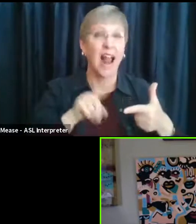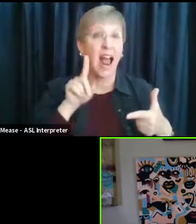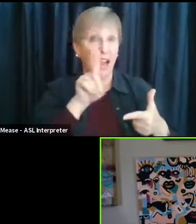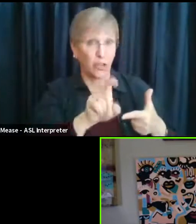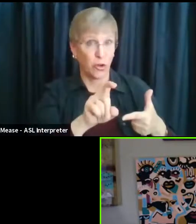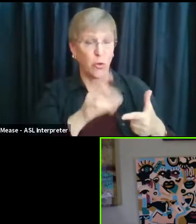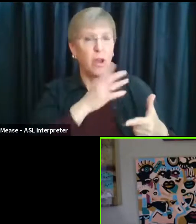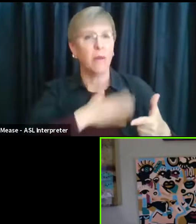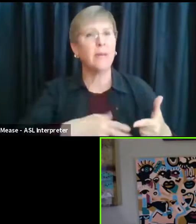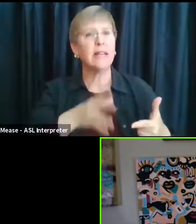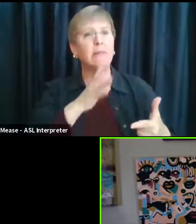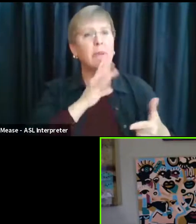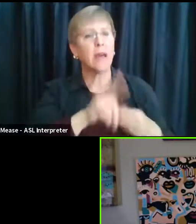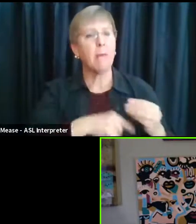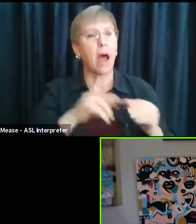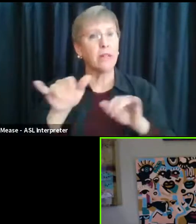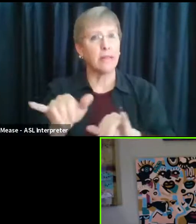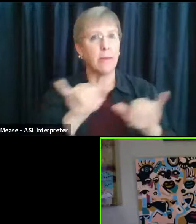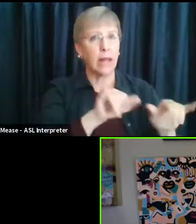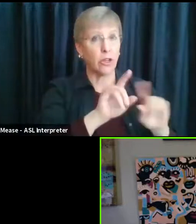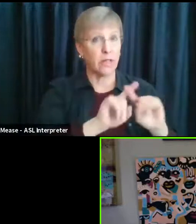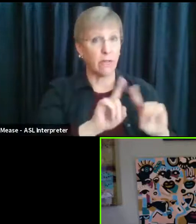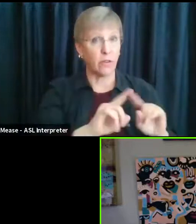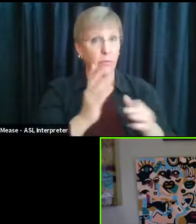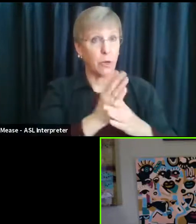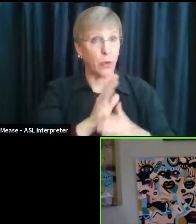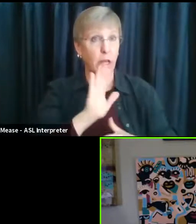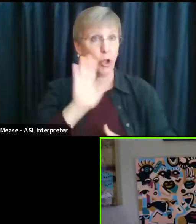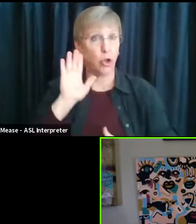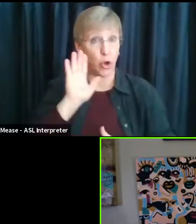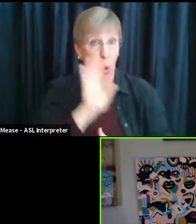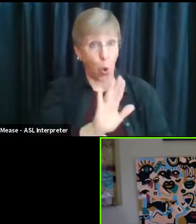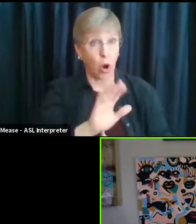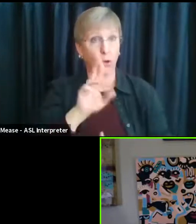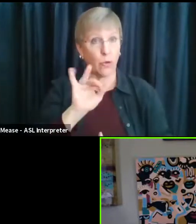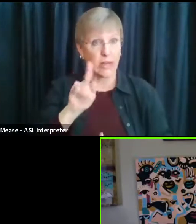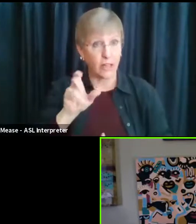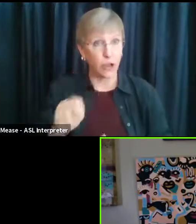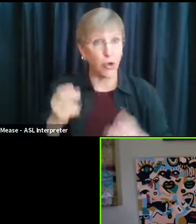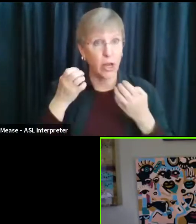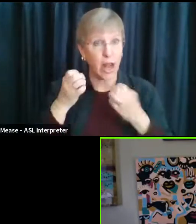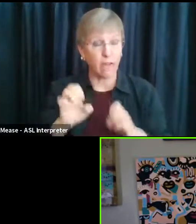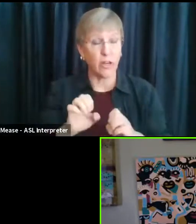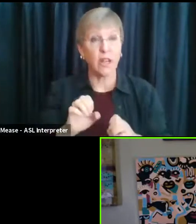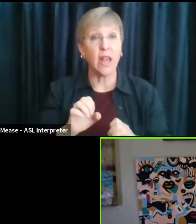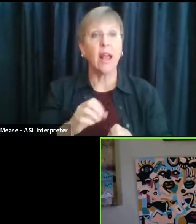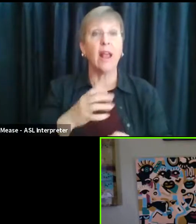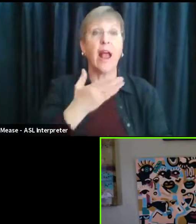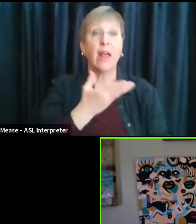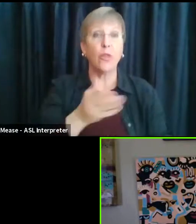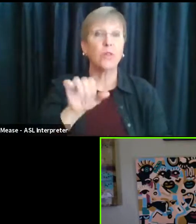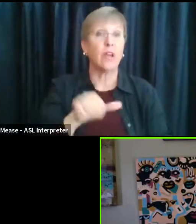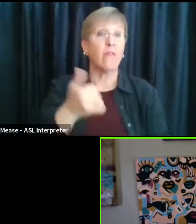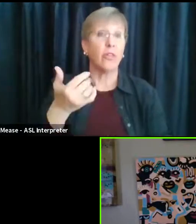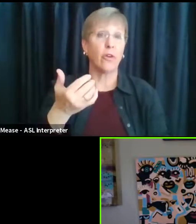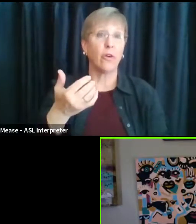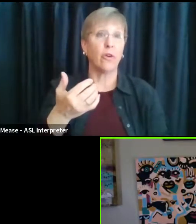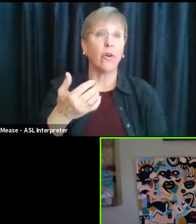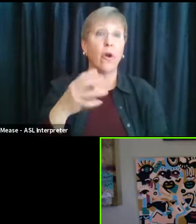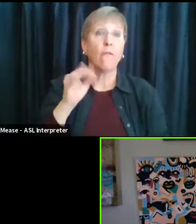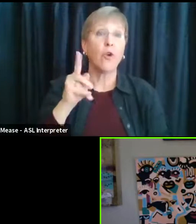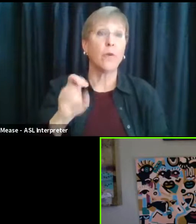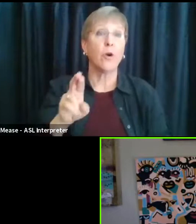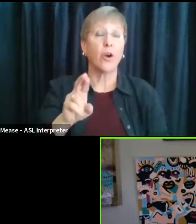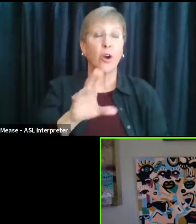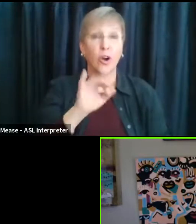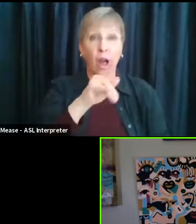you would speak to the similarities and differences between your restitution efforts and those of other former colonies and those of